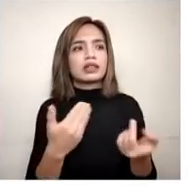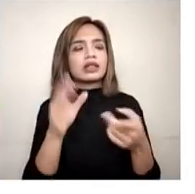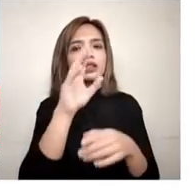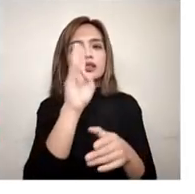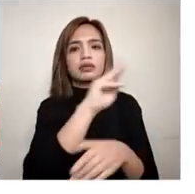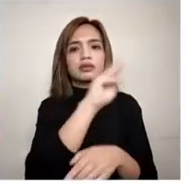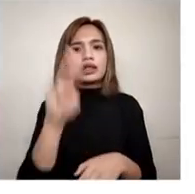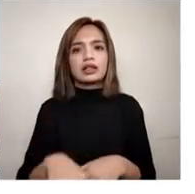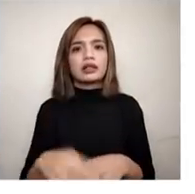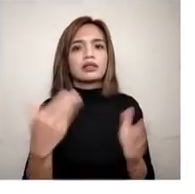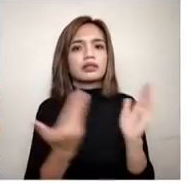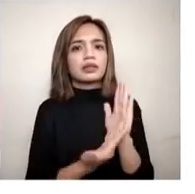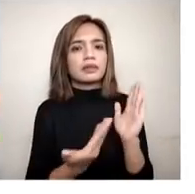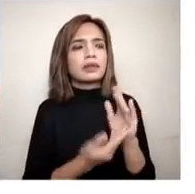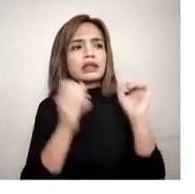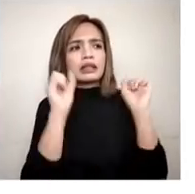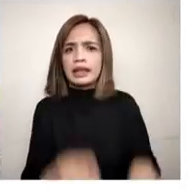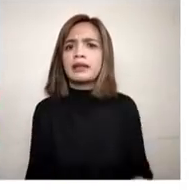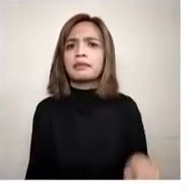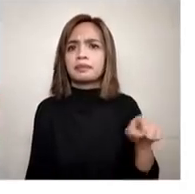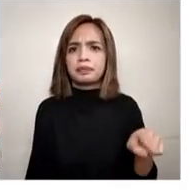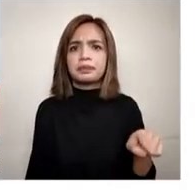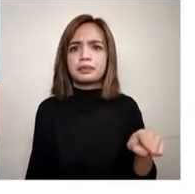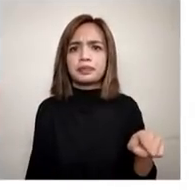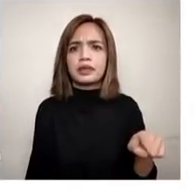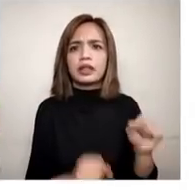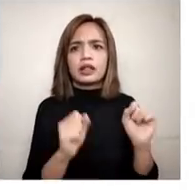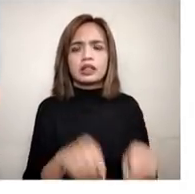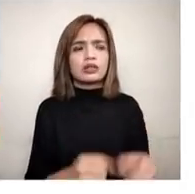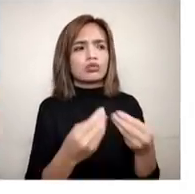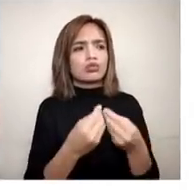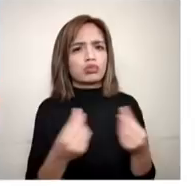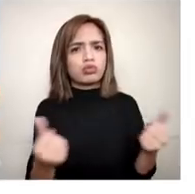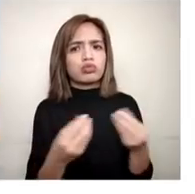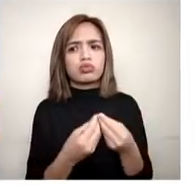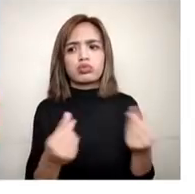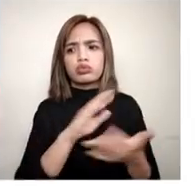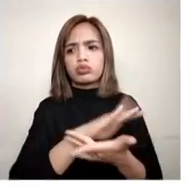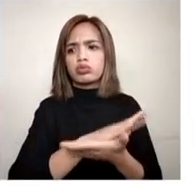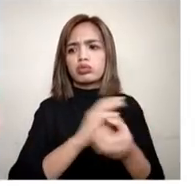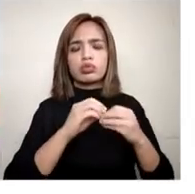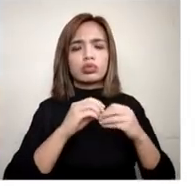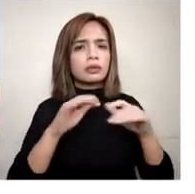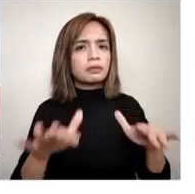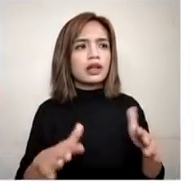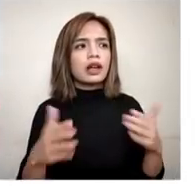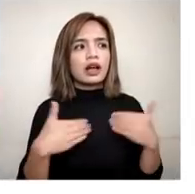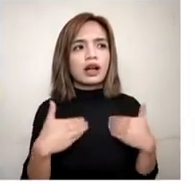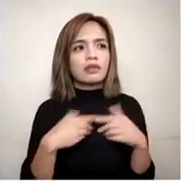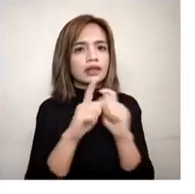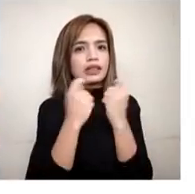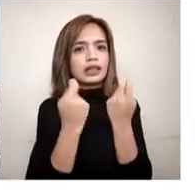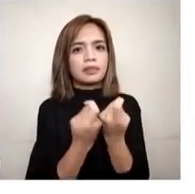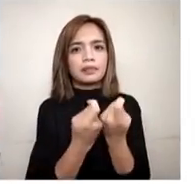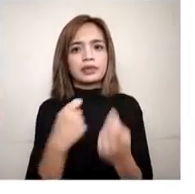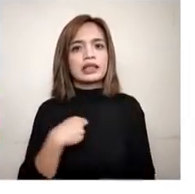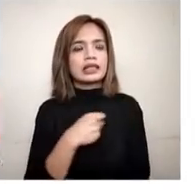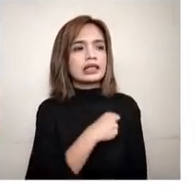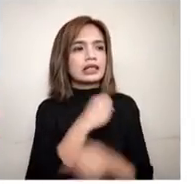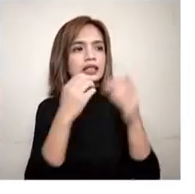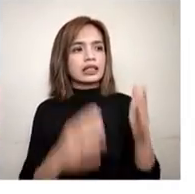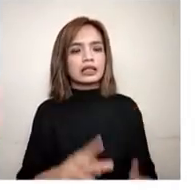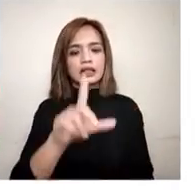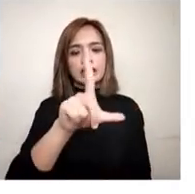that he can, and he has been addressing the pandemic. You have the team of Senators Lacson and Soto, who